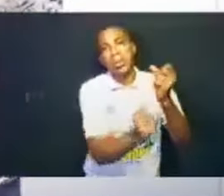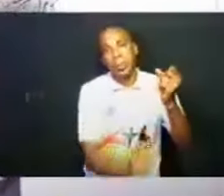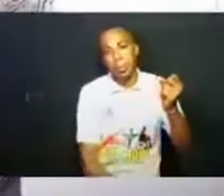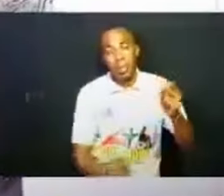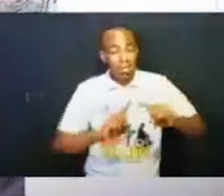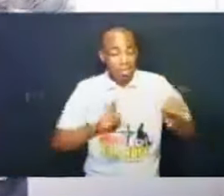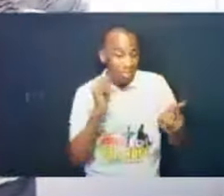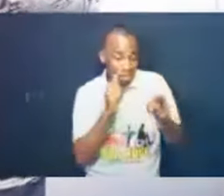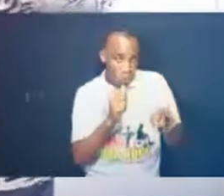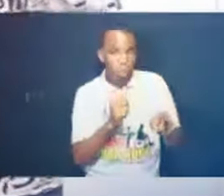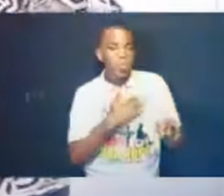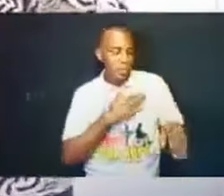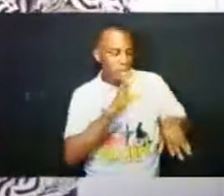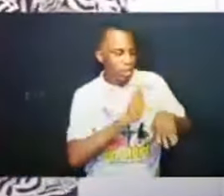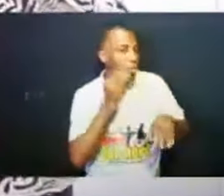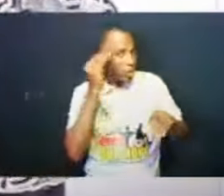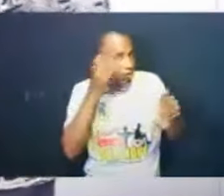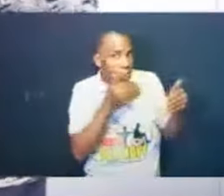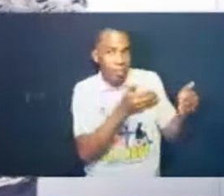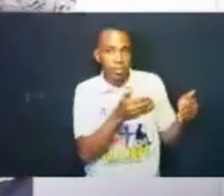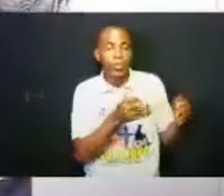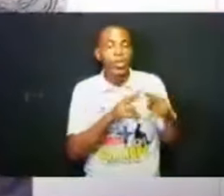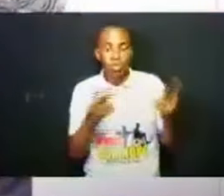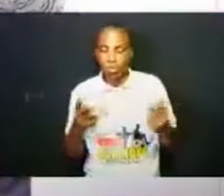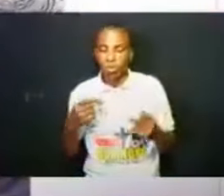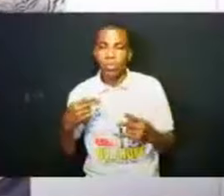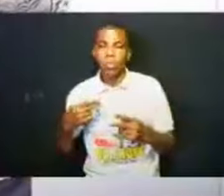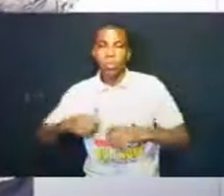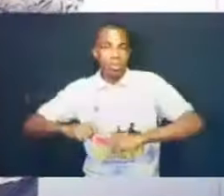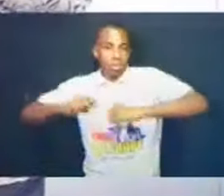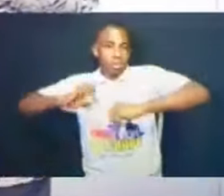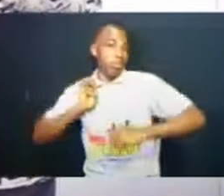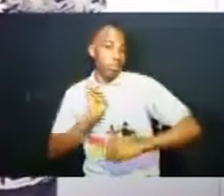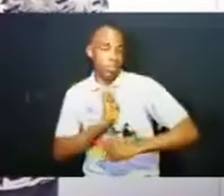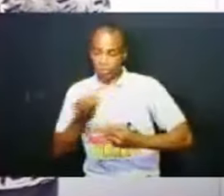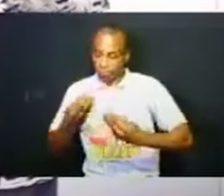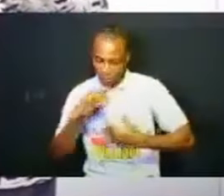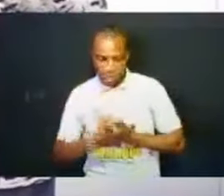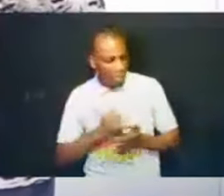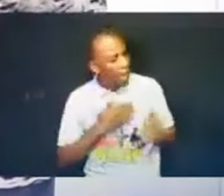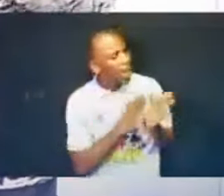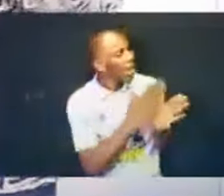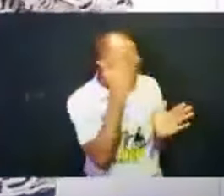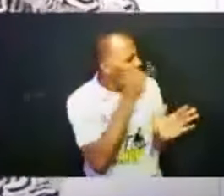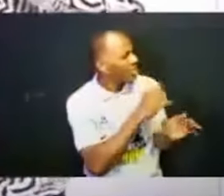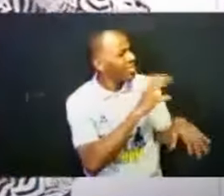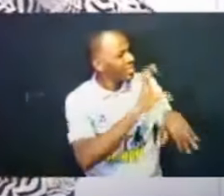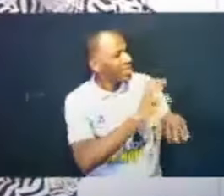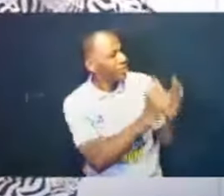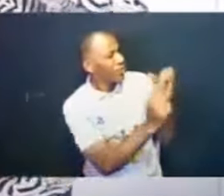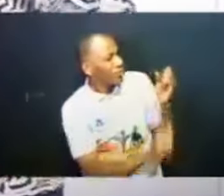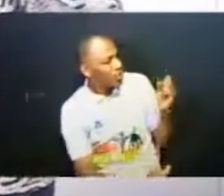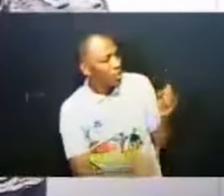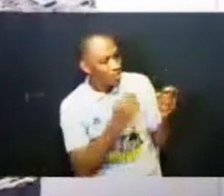my neighbor. So presiding elder asked me to go and actually find out why she's not coming to church, because we went to